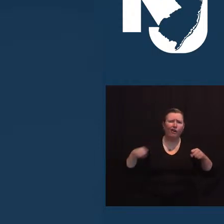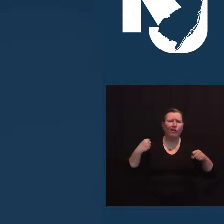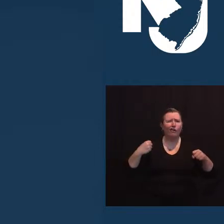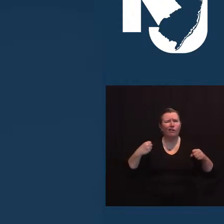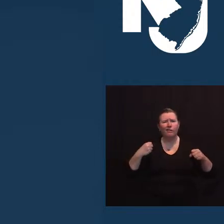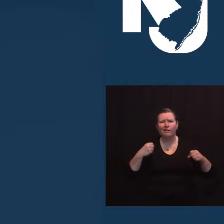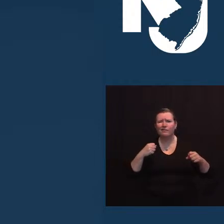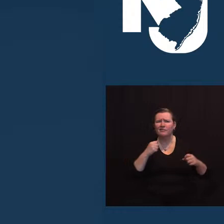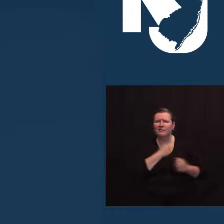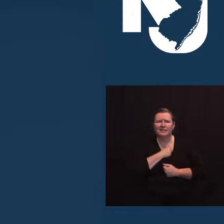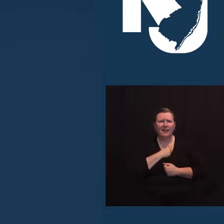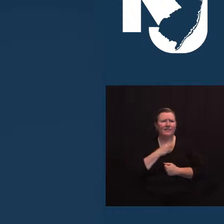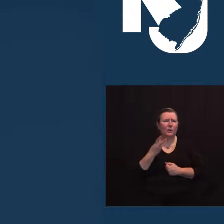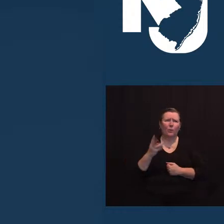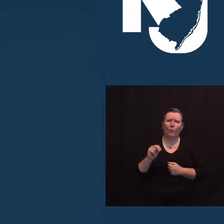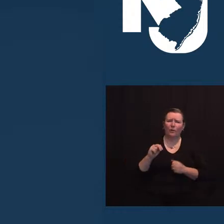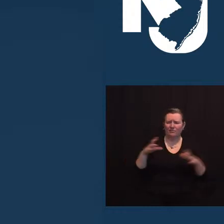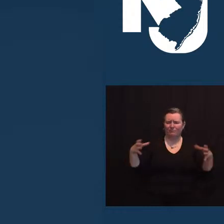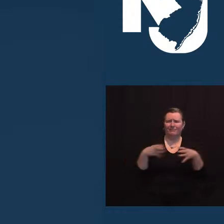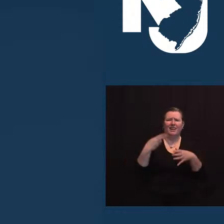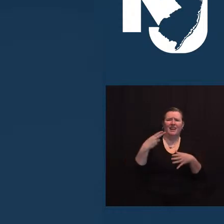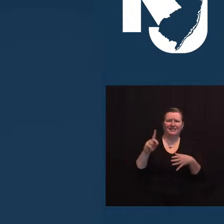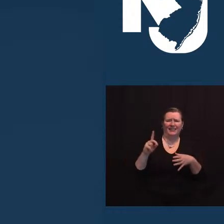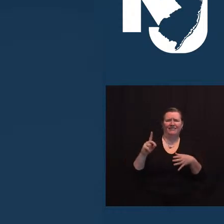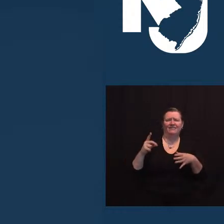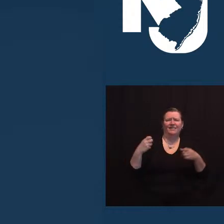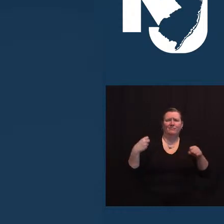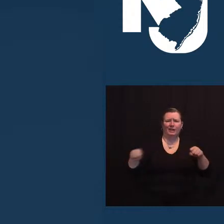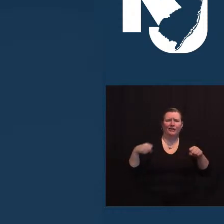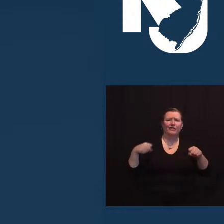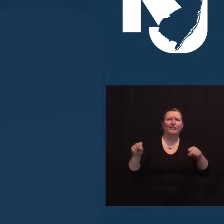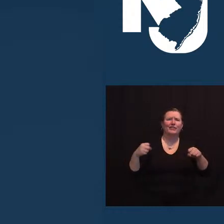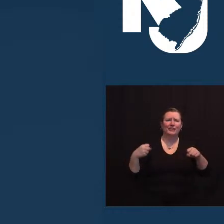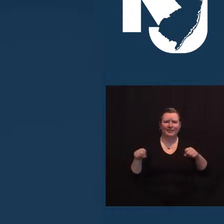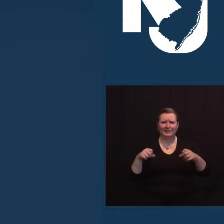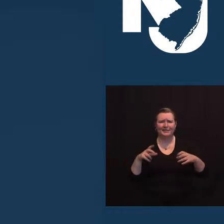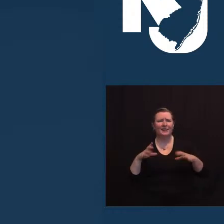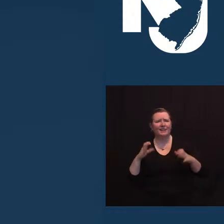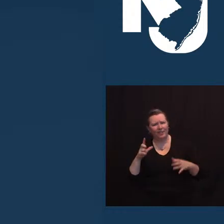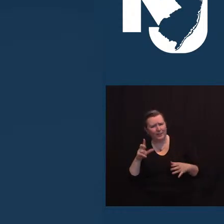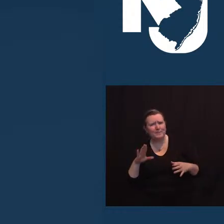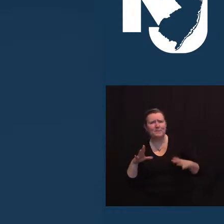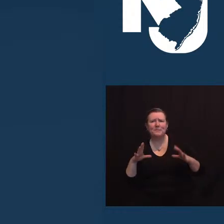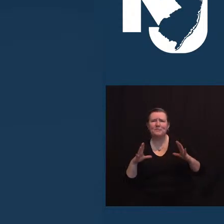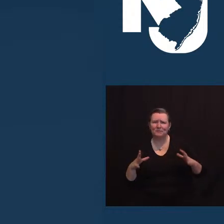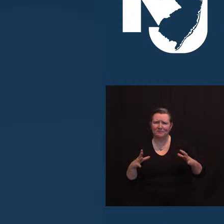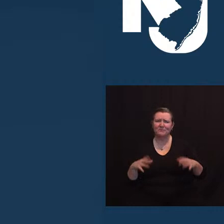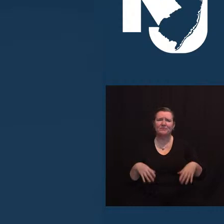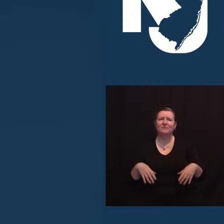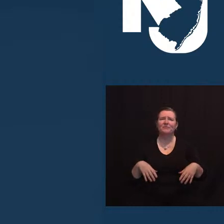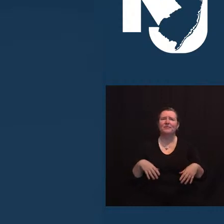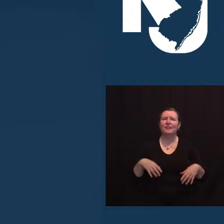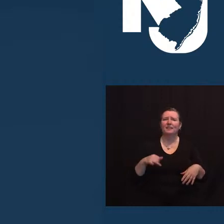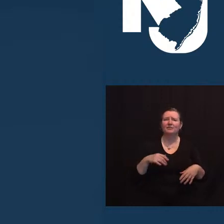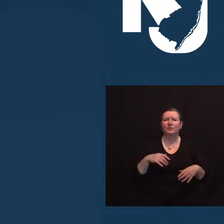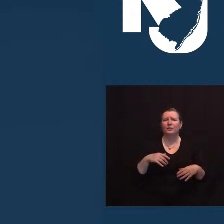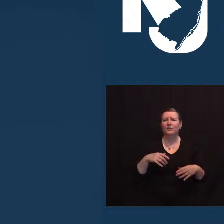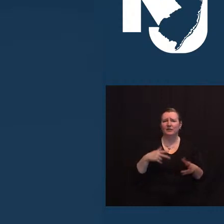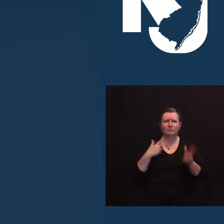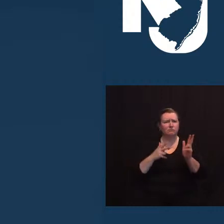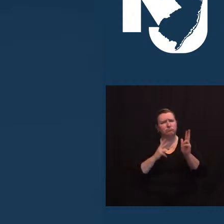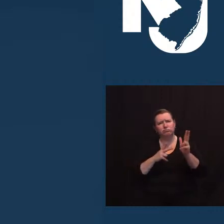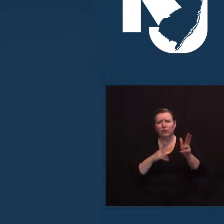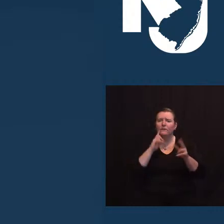with the Hired Guns Motorcycle Club. He also rode for the Bloomfield Police, leading numerous funeral processions for